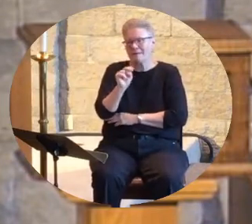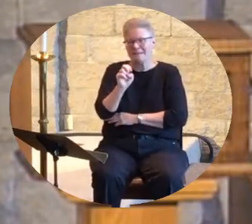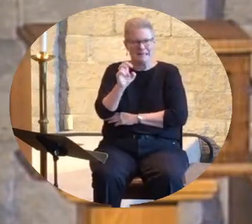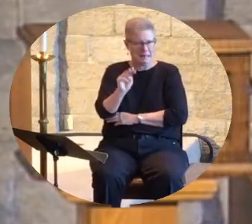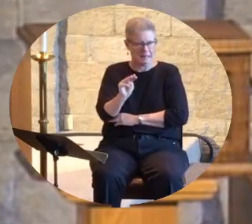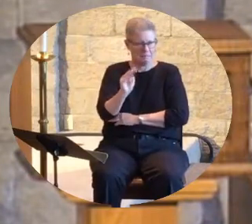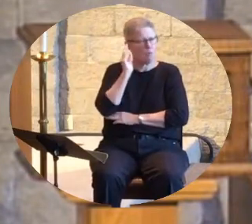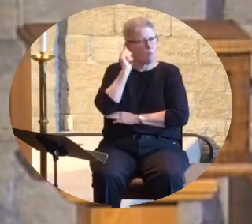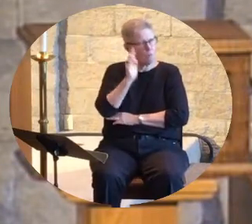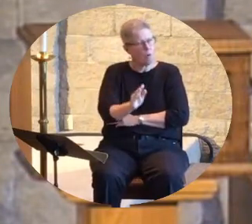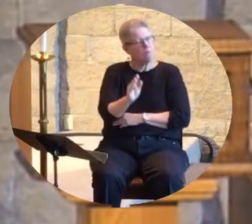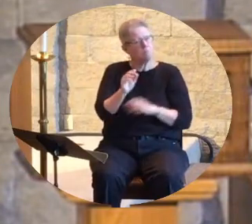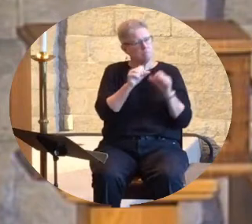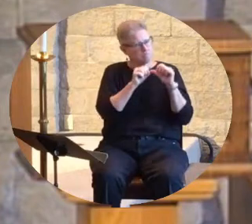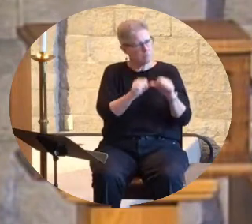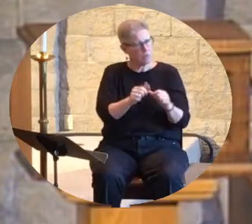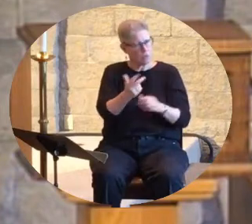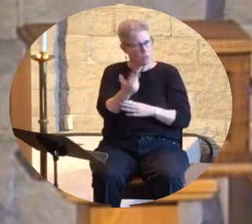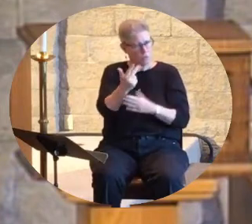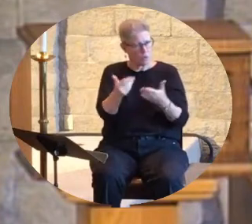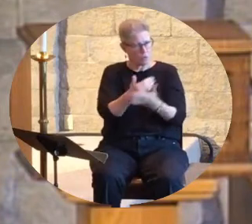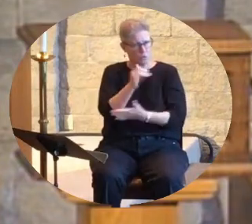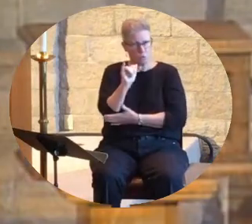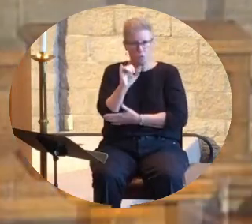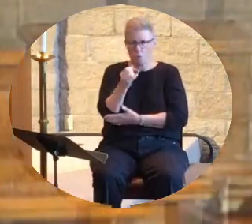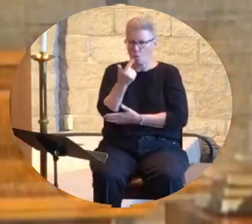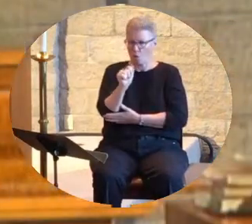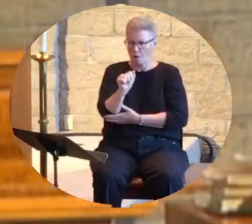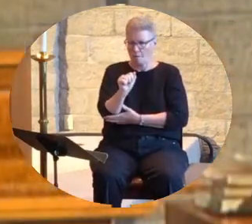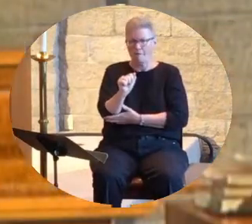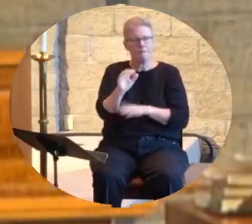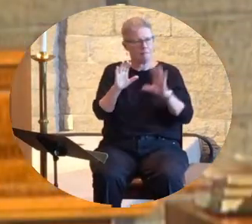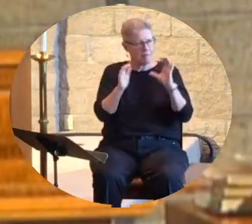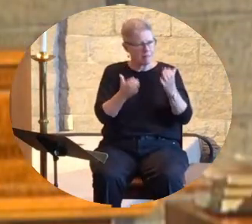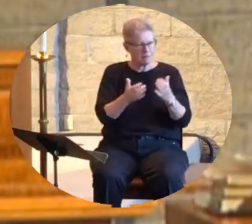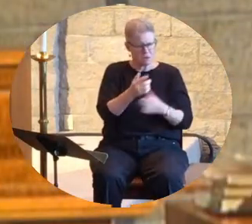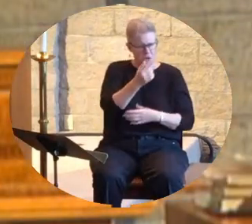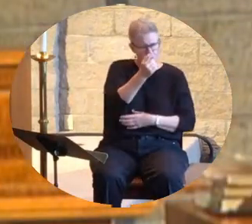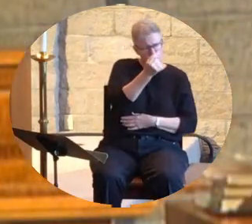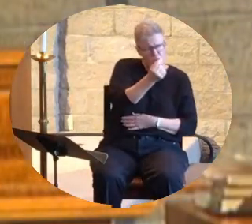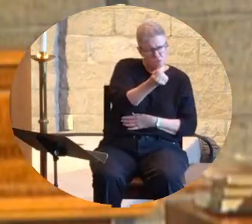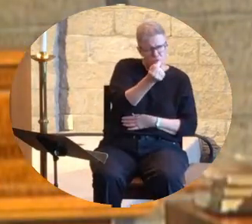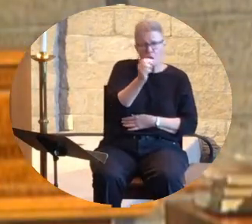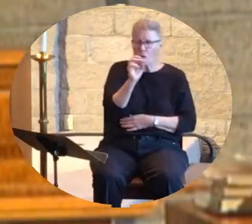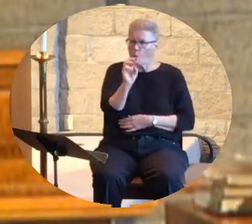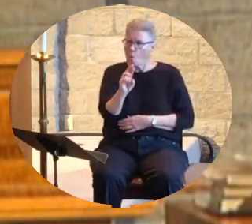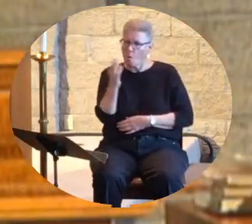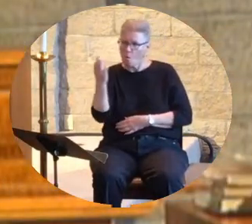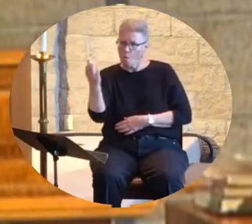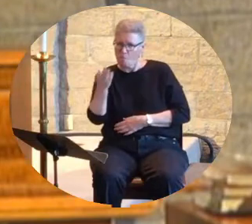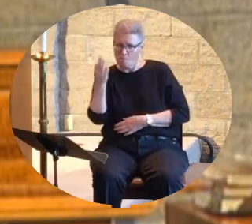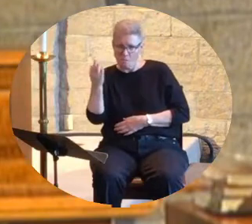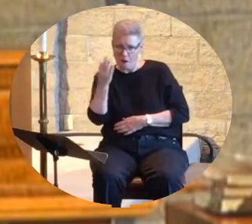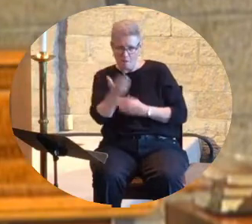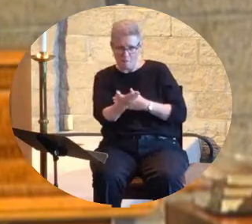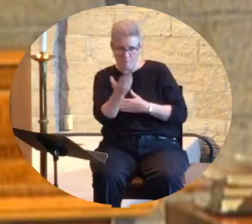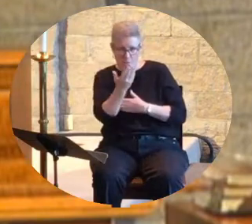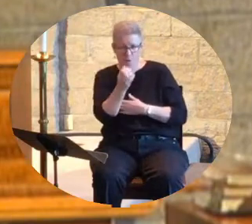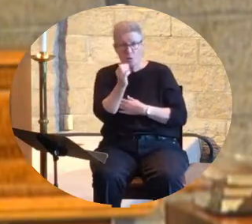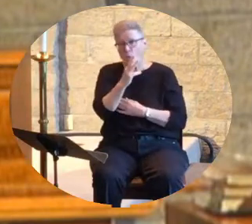classes with morning opportunities on Tuesday or Friday, and an evening option on